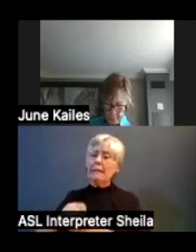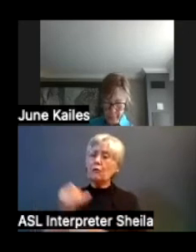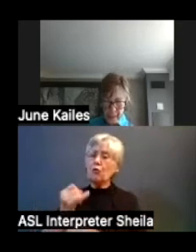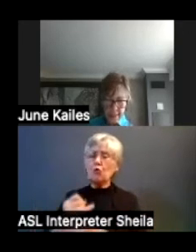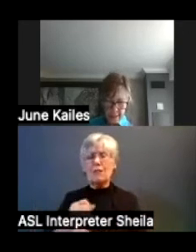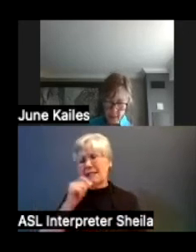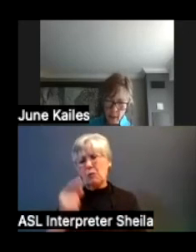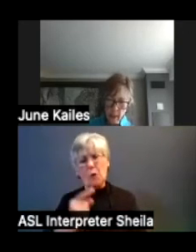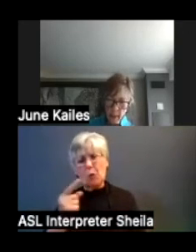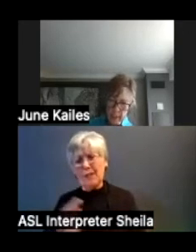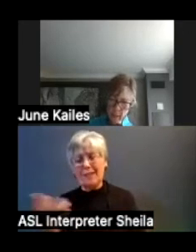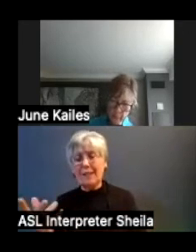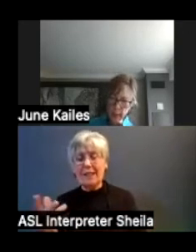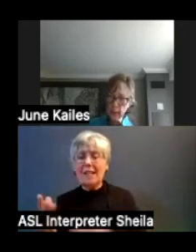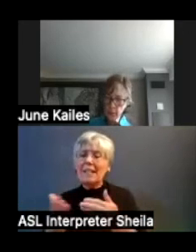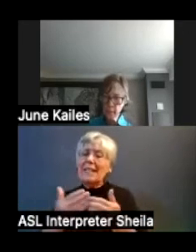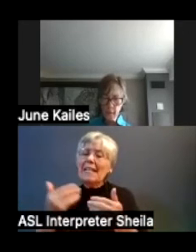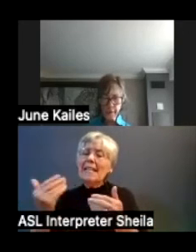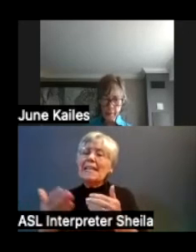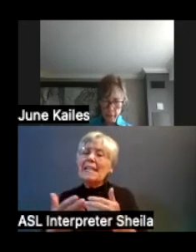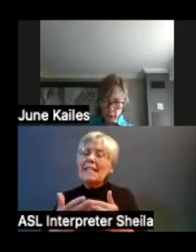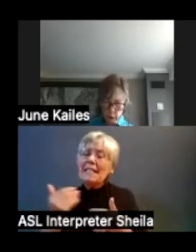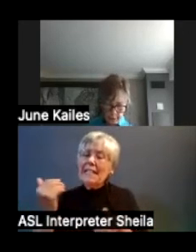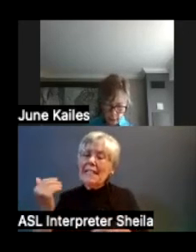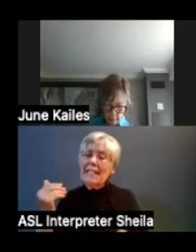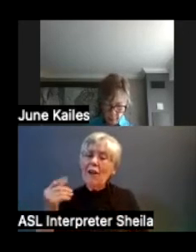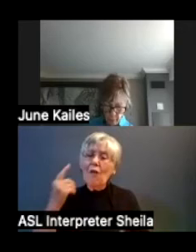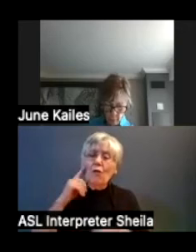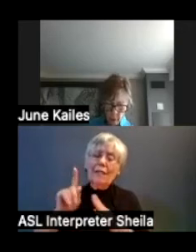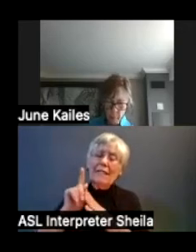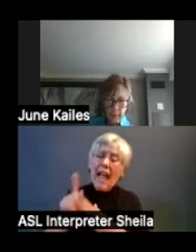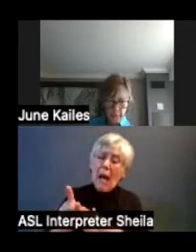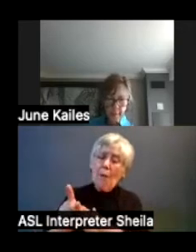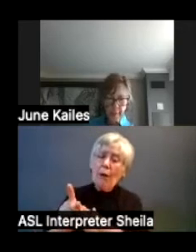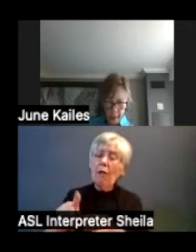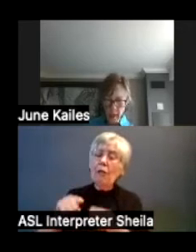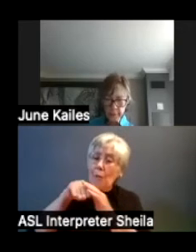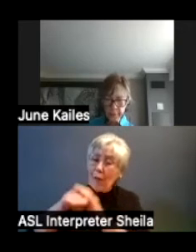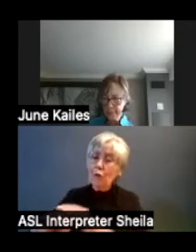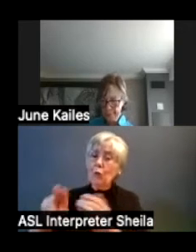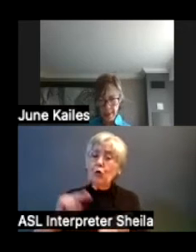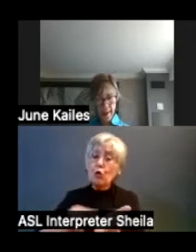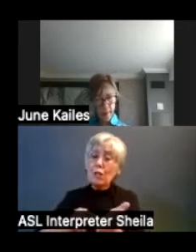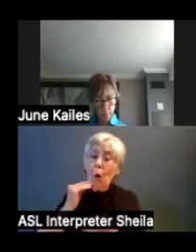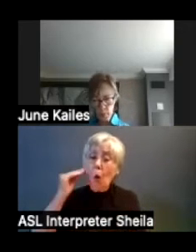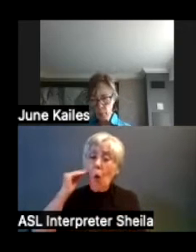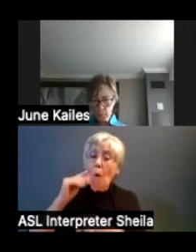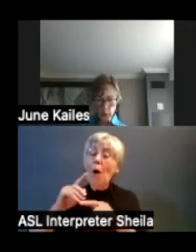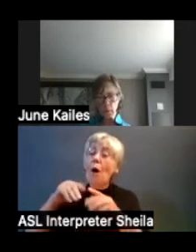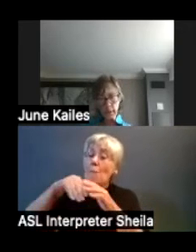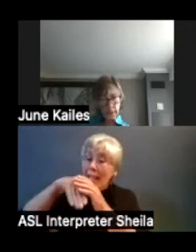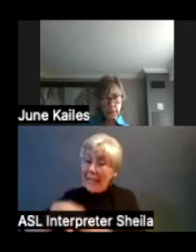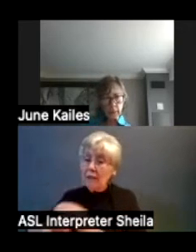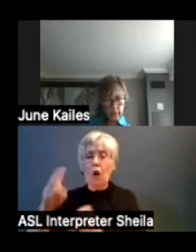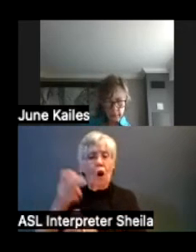It's very easy to be admitted to, for example, a nursing home, but it's very hard to get out